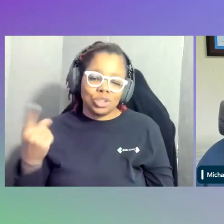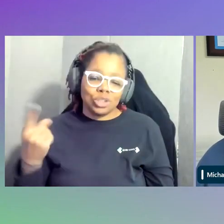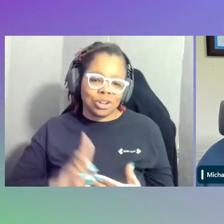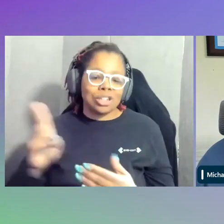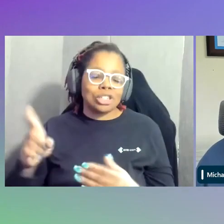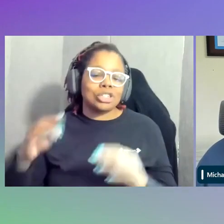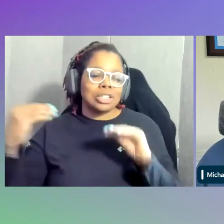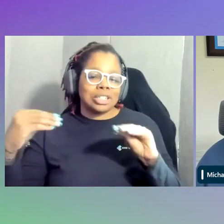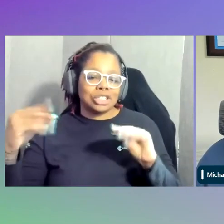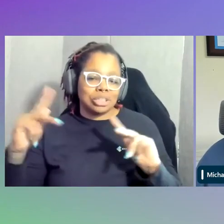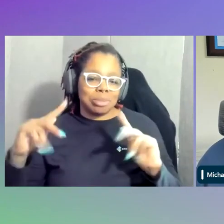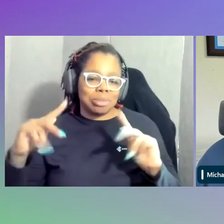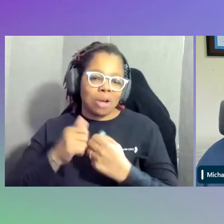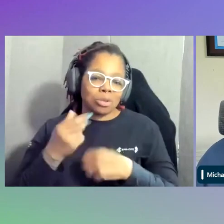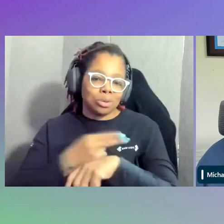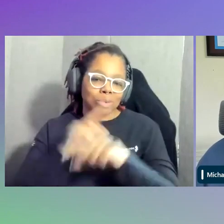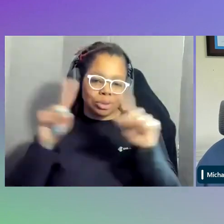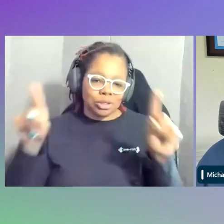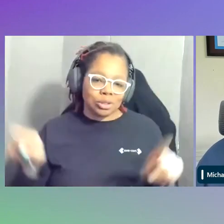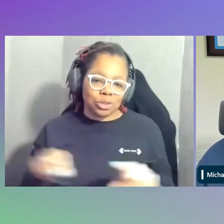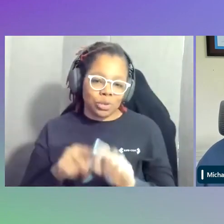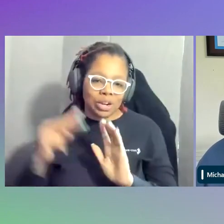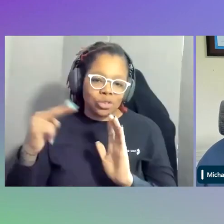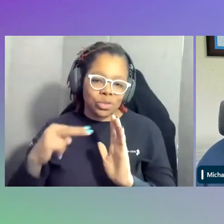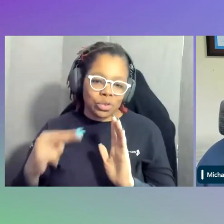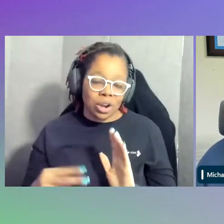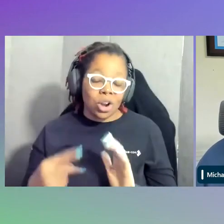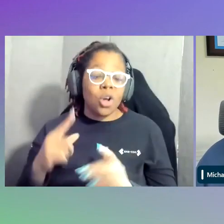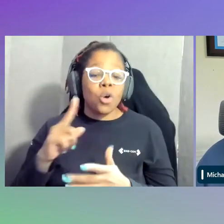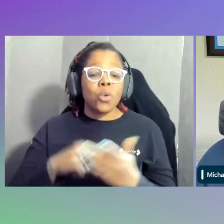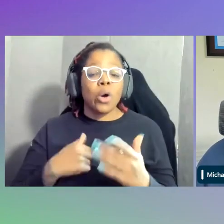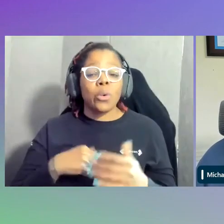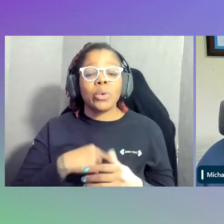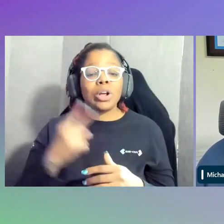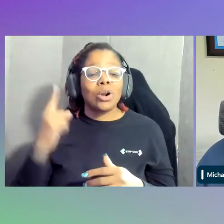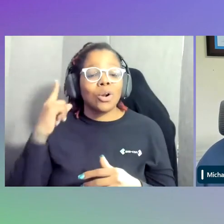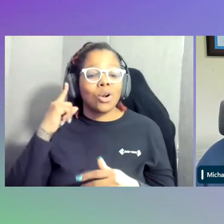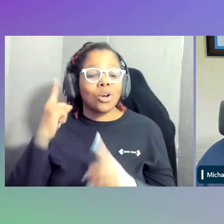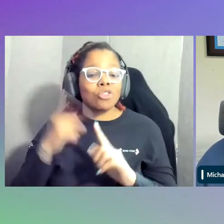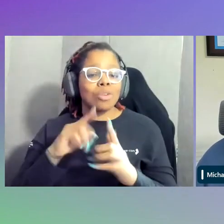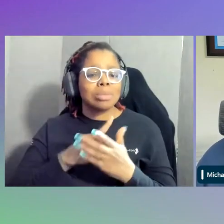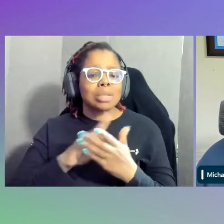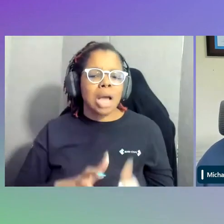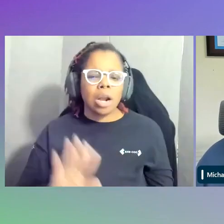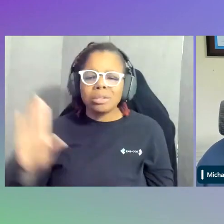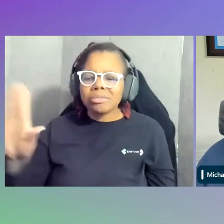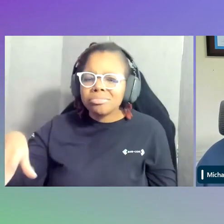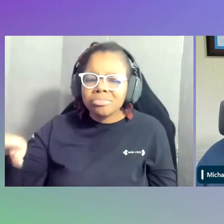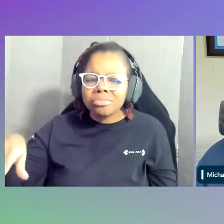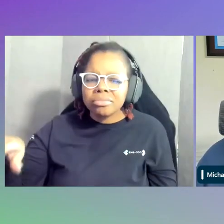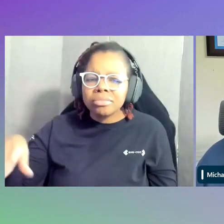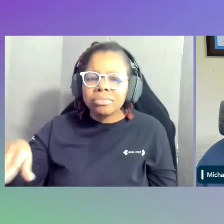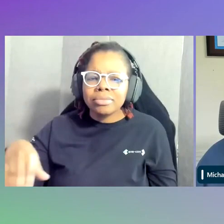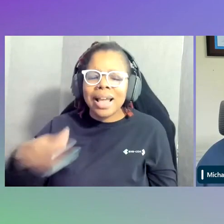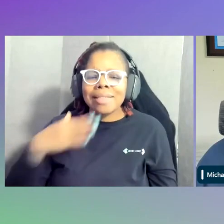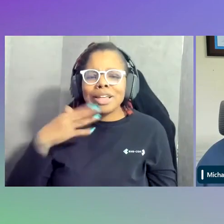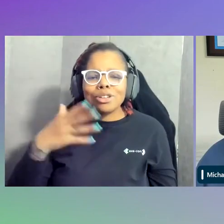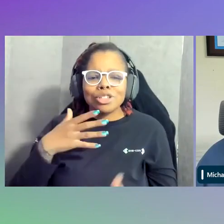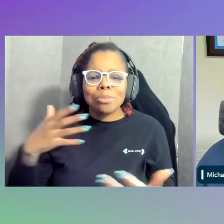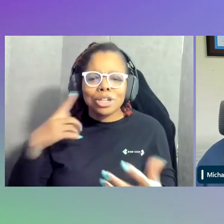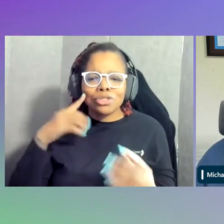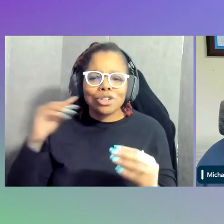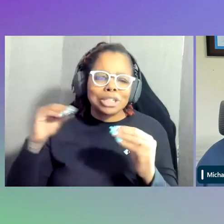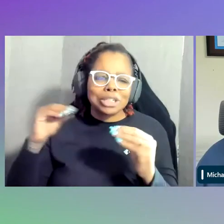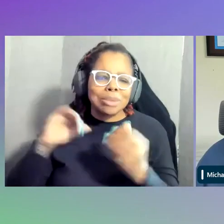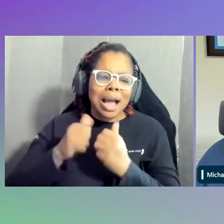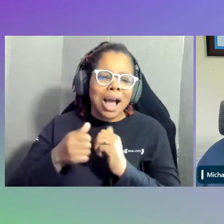people how to use that. And what we heard from designers, it's like, hey, thank you so much for teaching me how